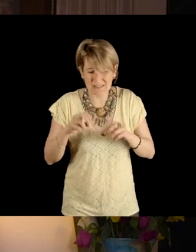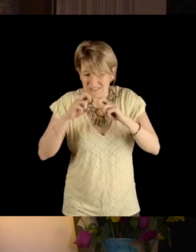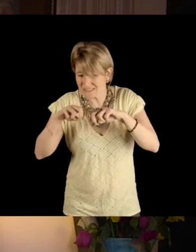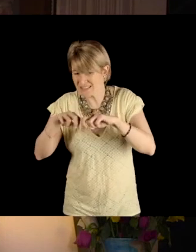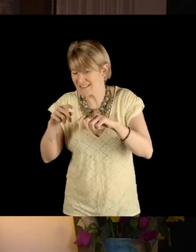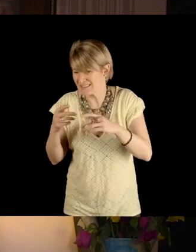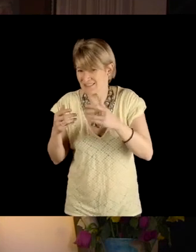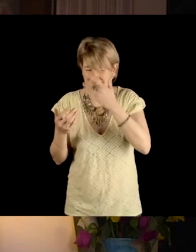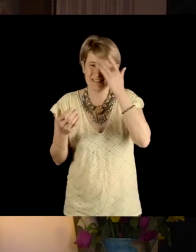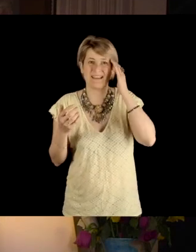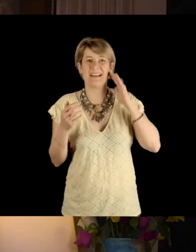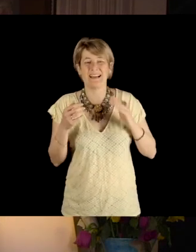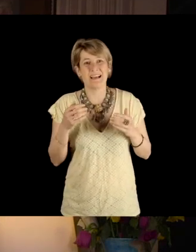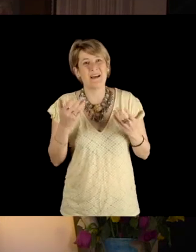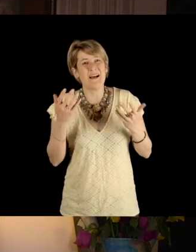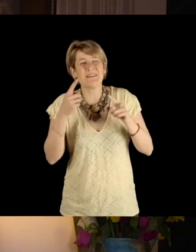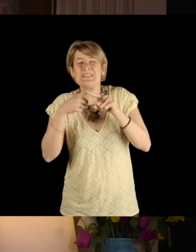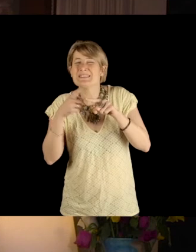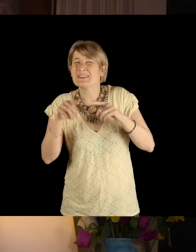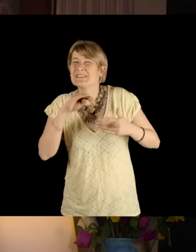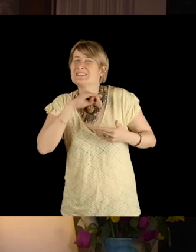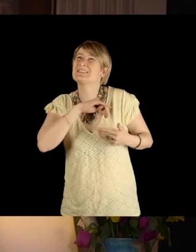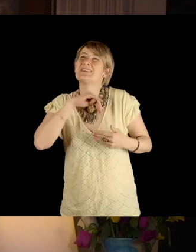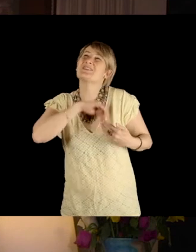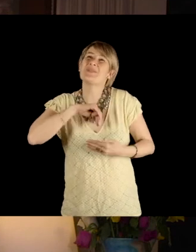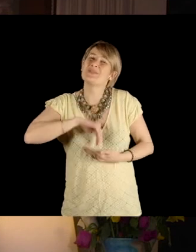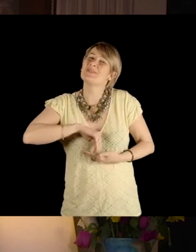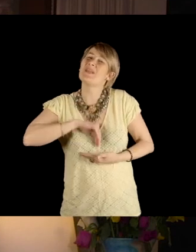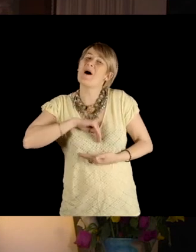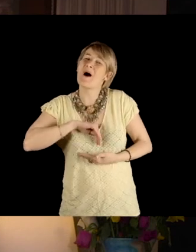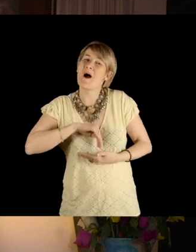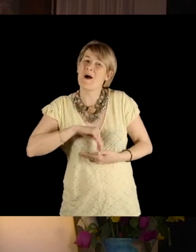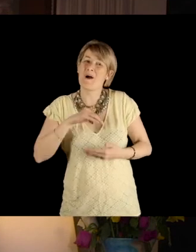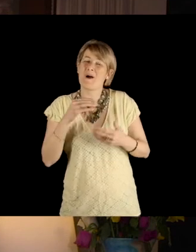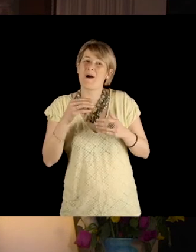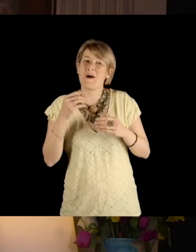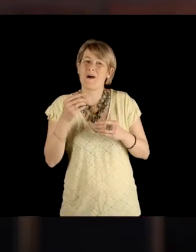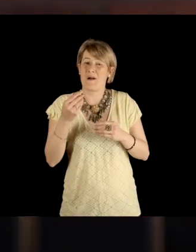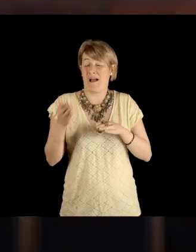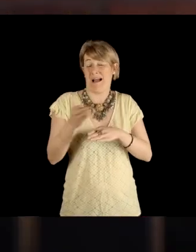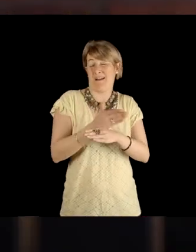No. In one go, we remove whatever comes our way.